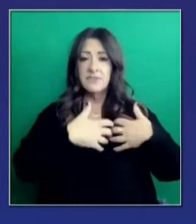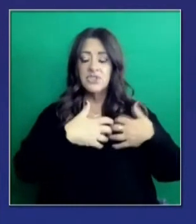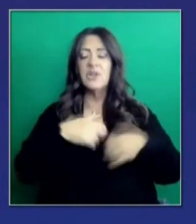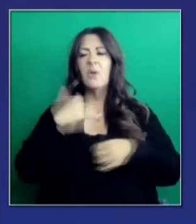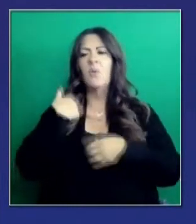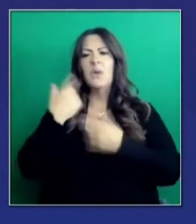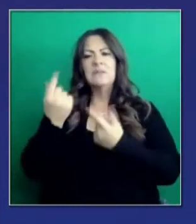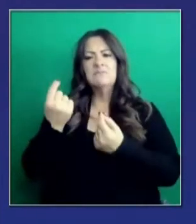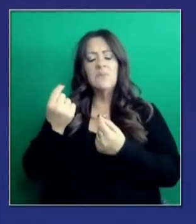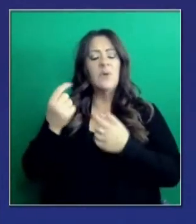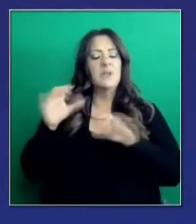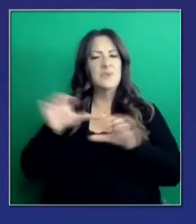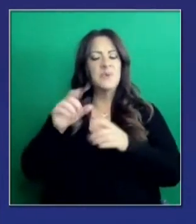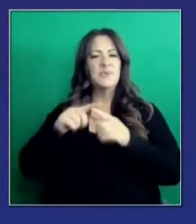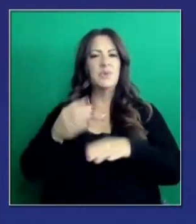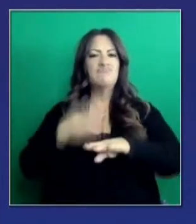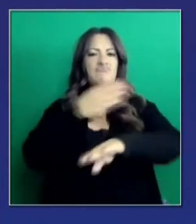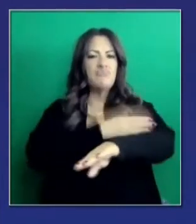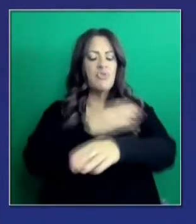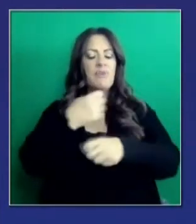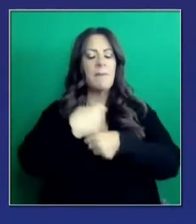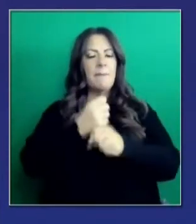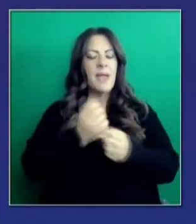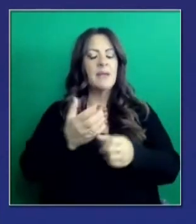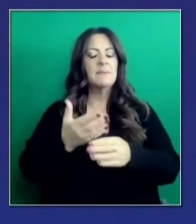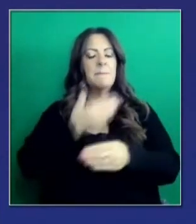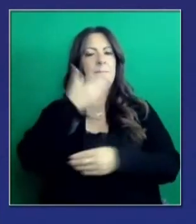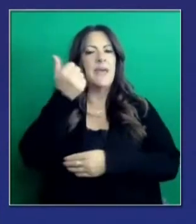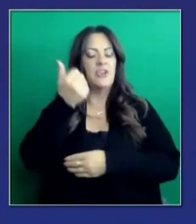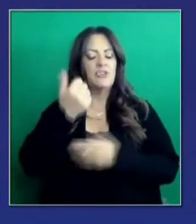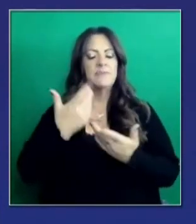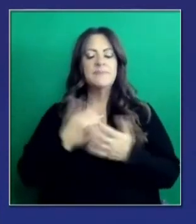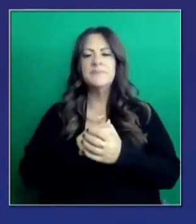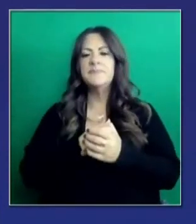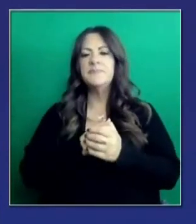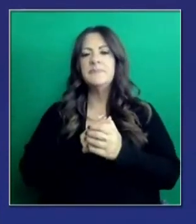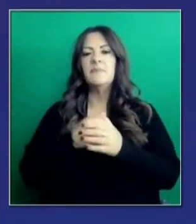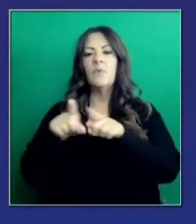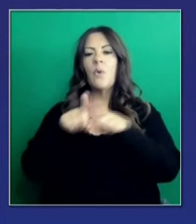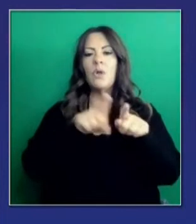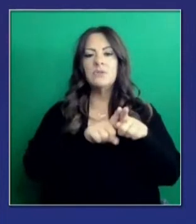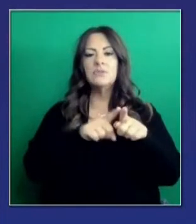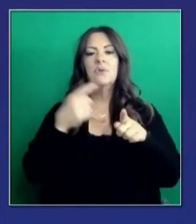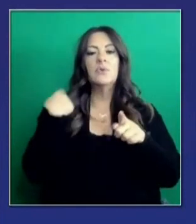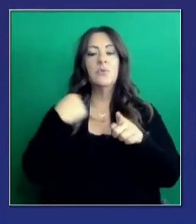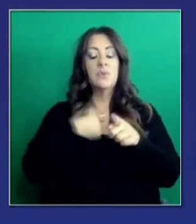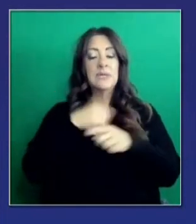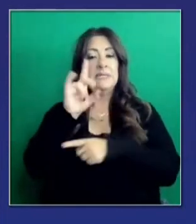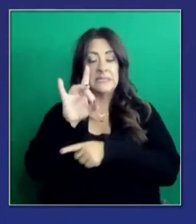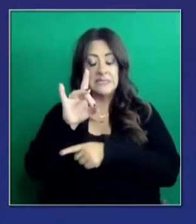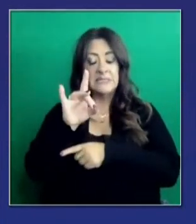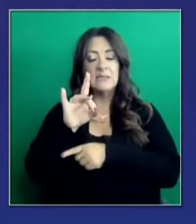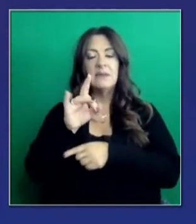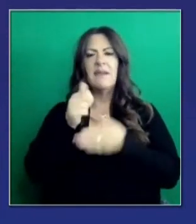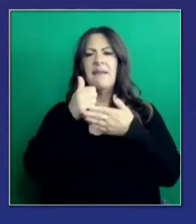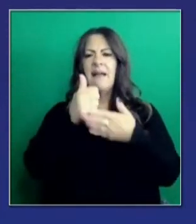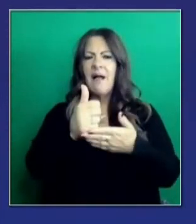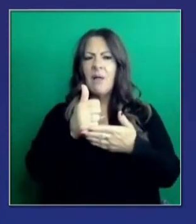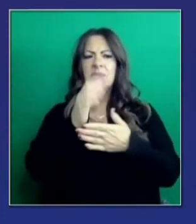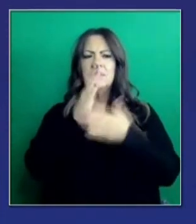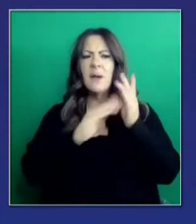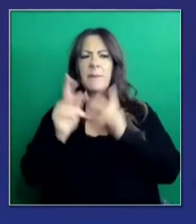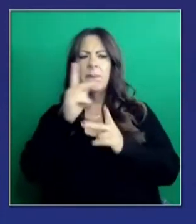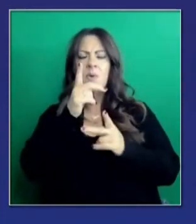efforts that were advanced there. We have made progress. We also have been able to transfer critical patients to hospital, again, part